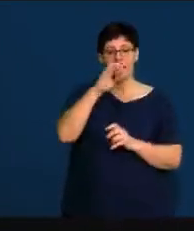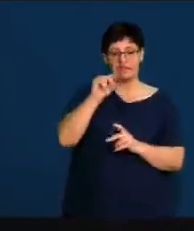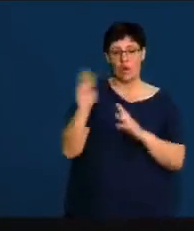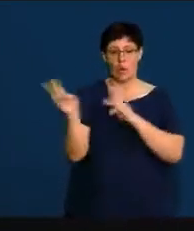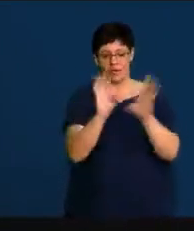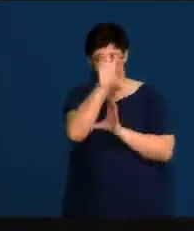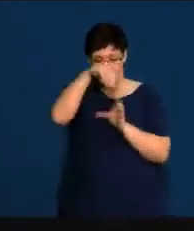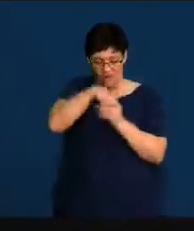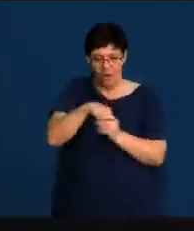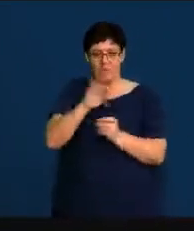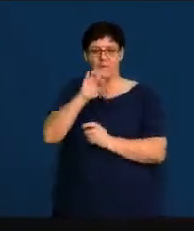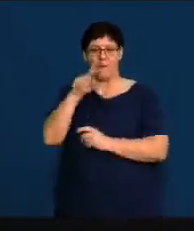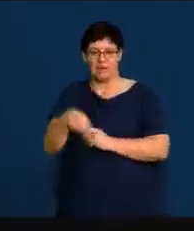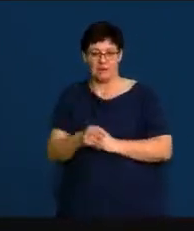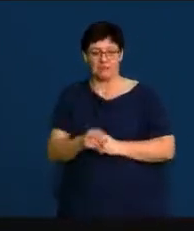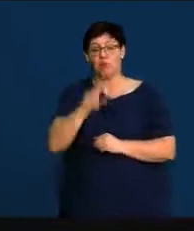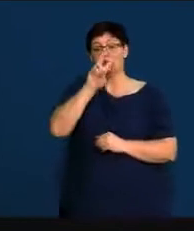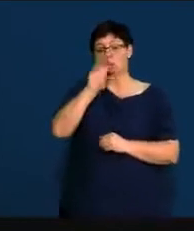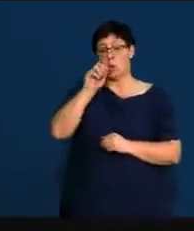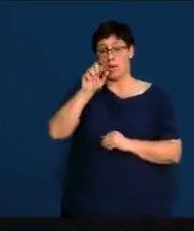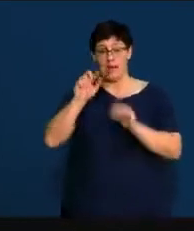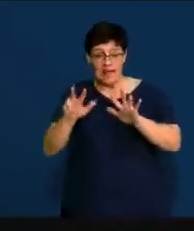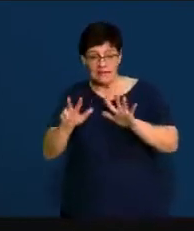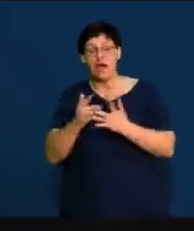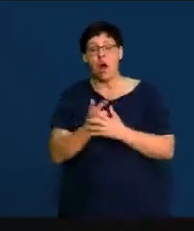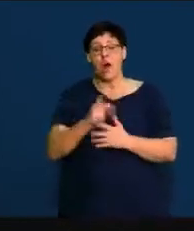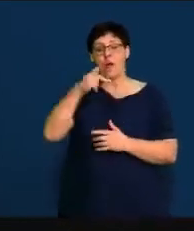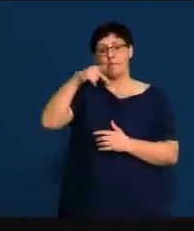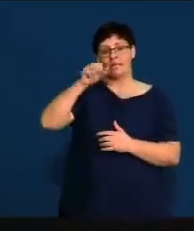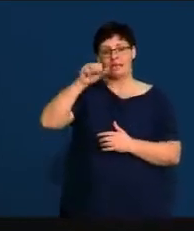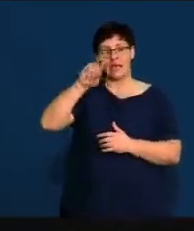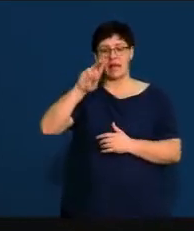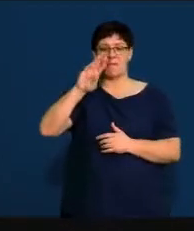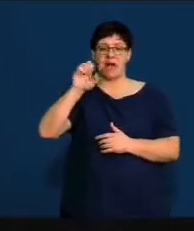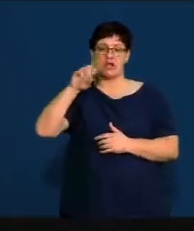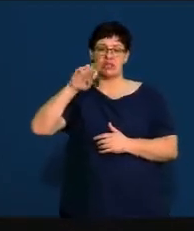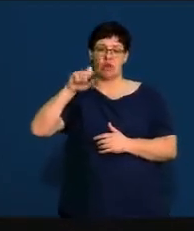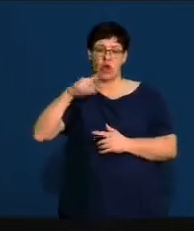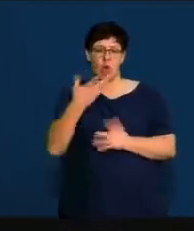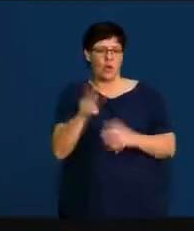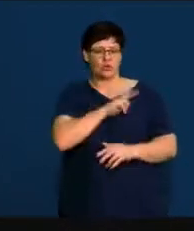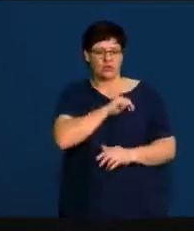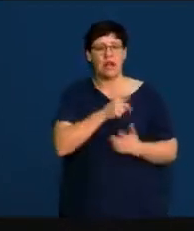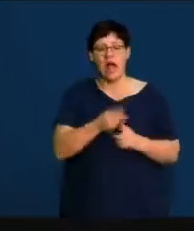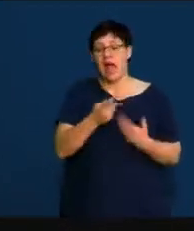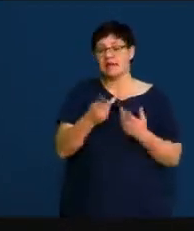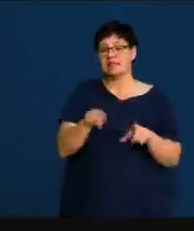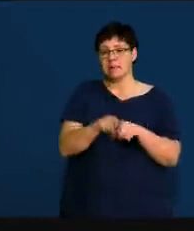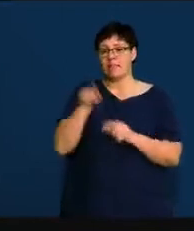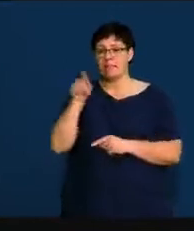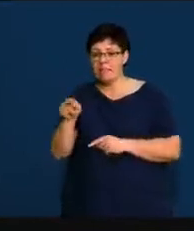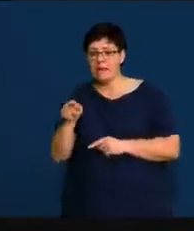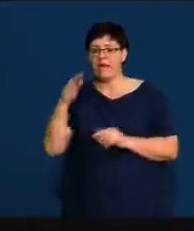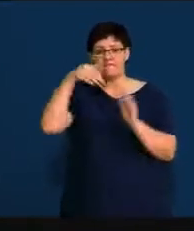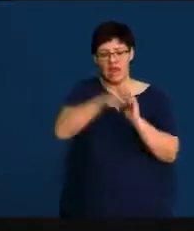into the map. In 2018, on the map of Pietermaritzburg, it was valley climates. And then again in 2019,